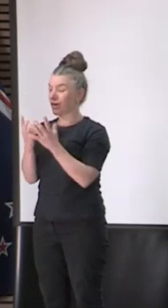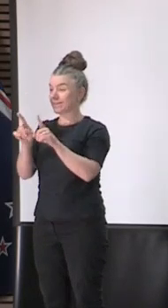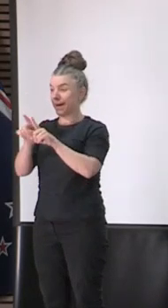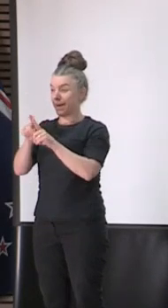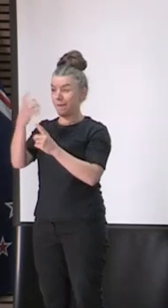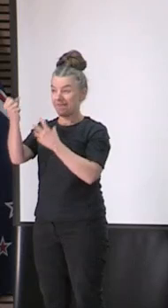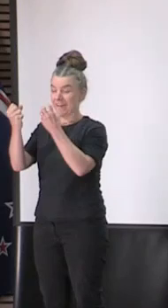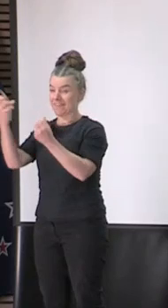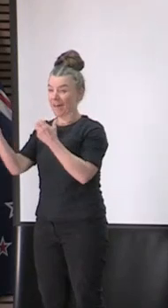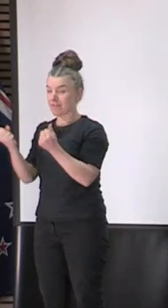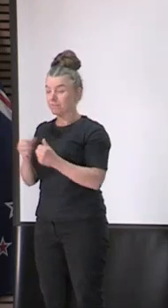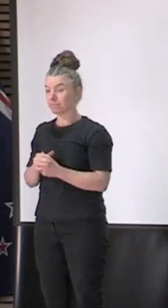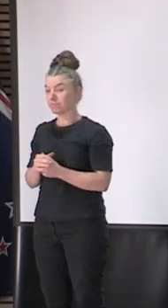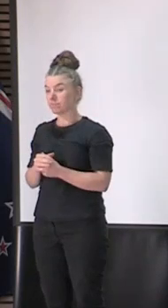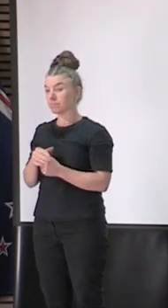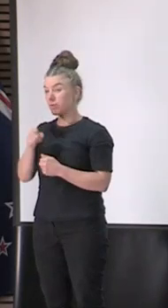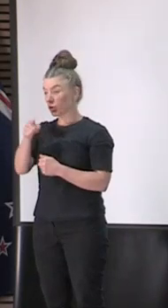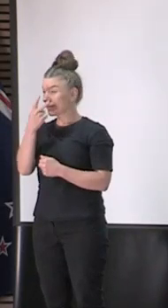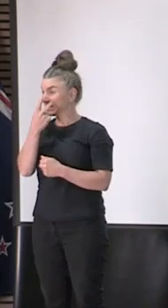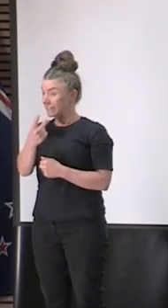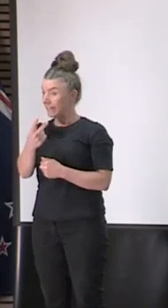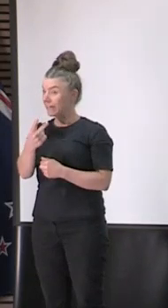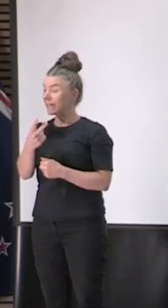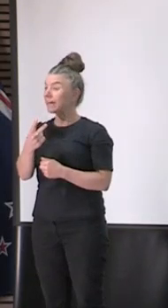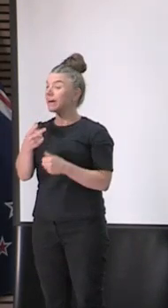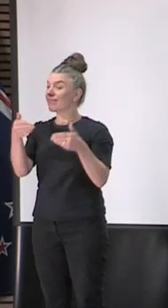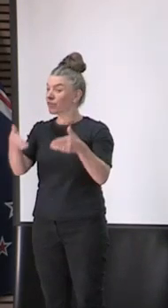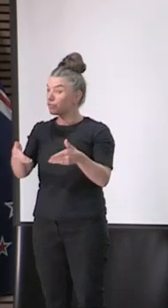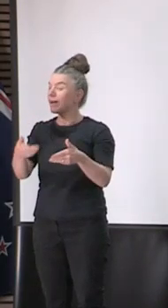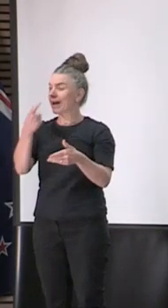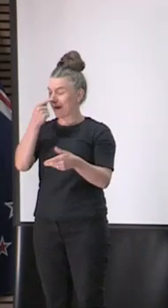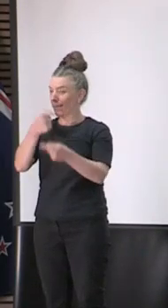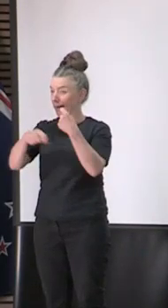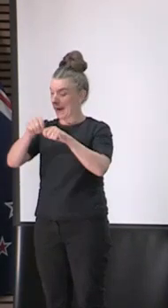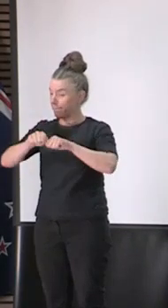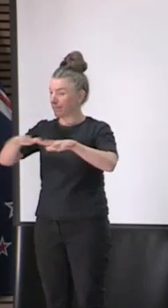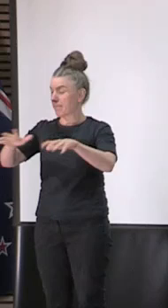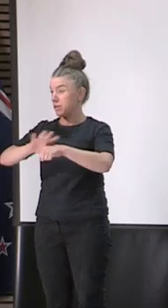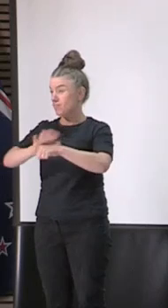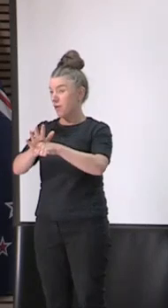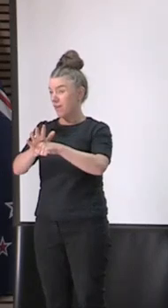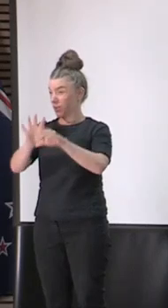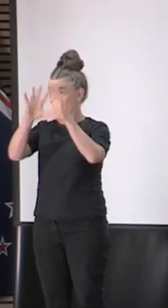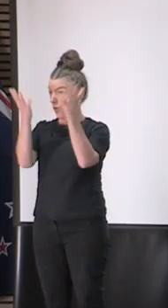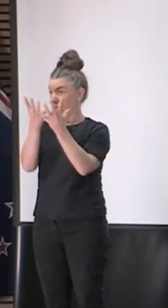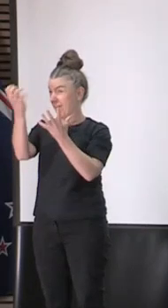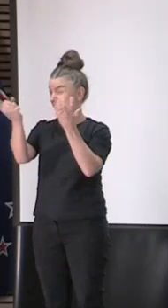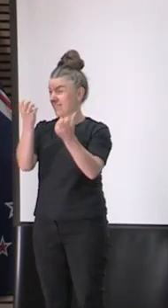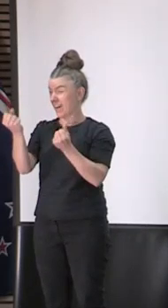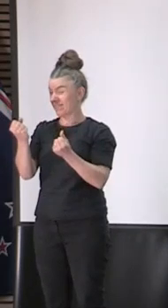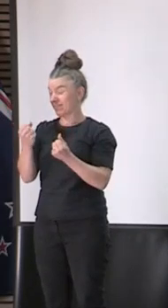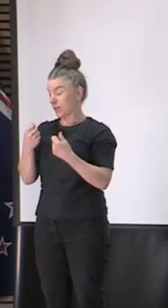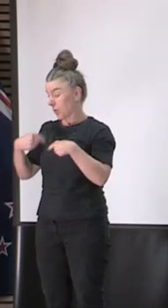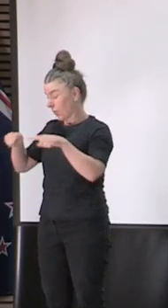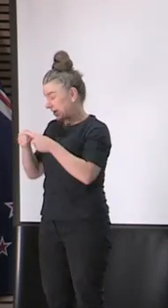have otherwise also seen is that there have been outbreaks as a result of funerals around the world too. But yes, we did think about it, and it was